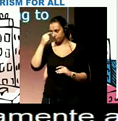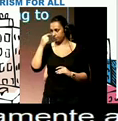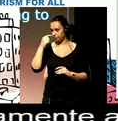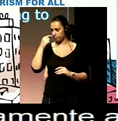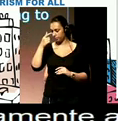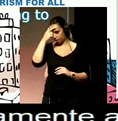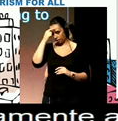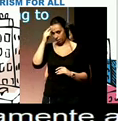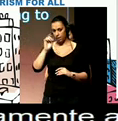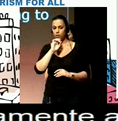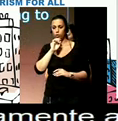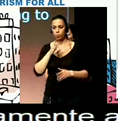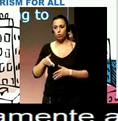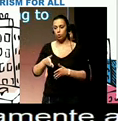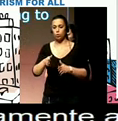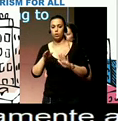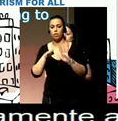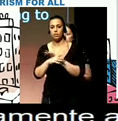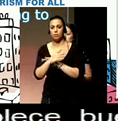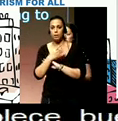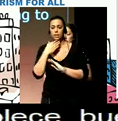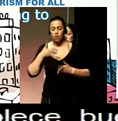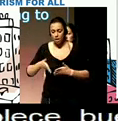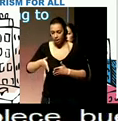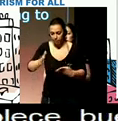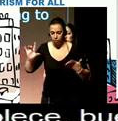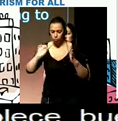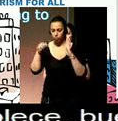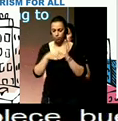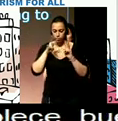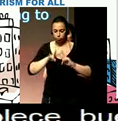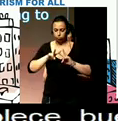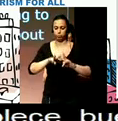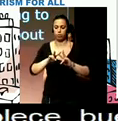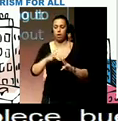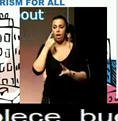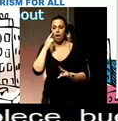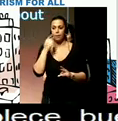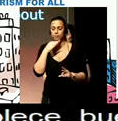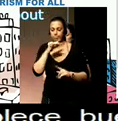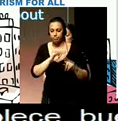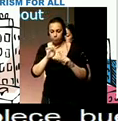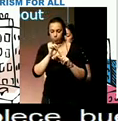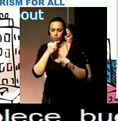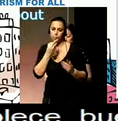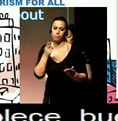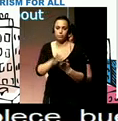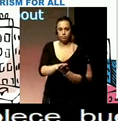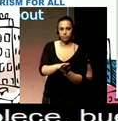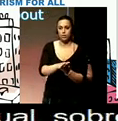Avila example, but this is about an accessible route. The whole itinerary has to